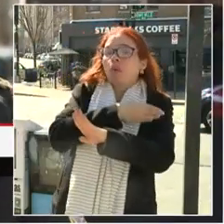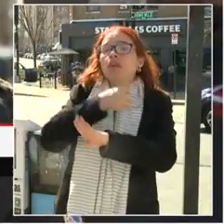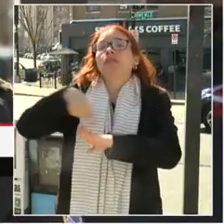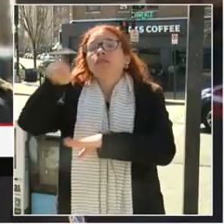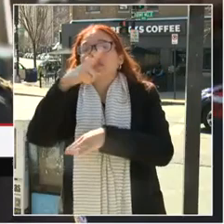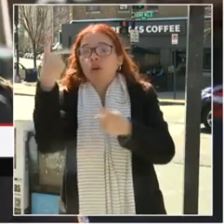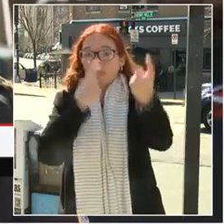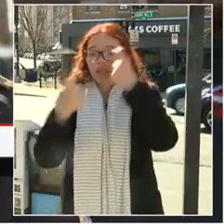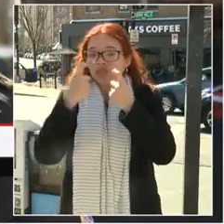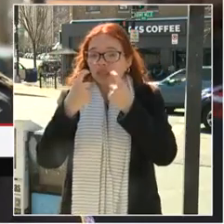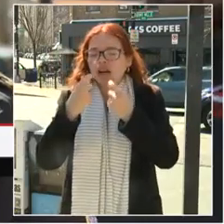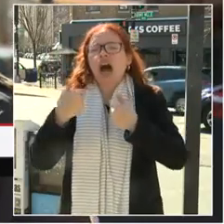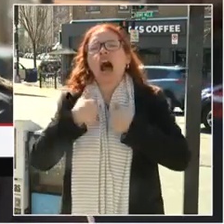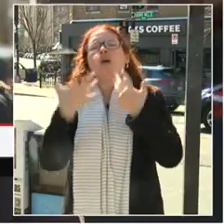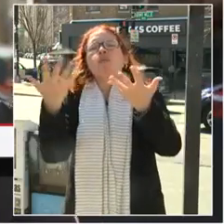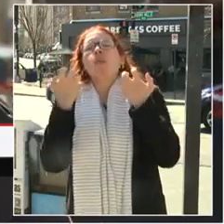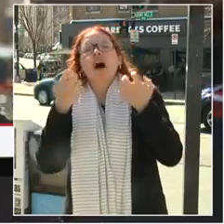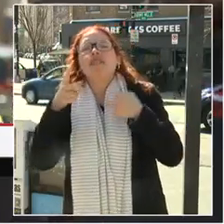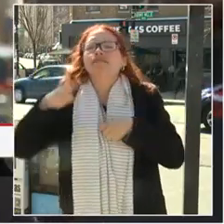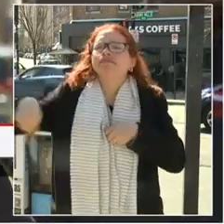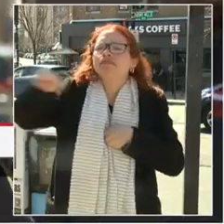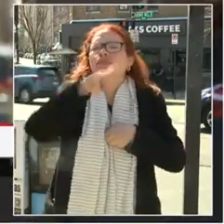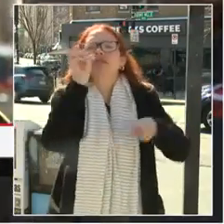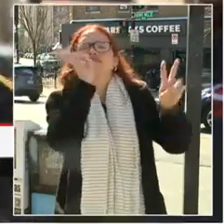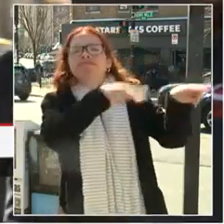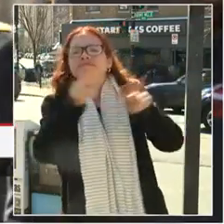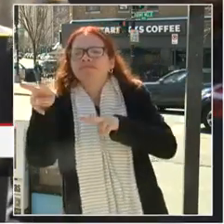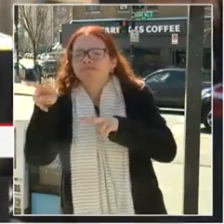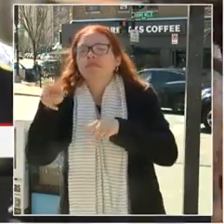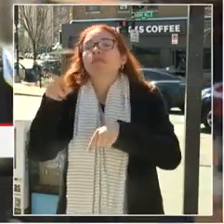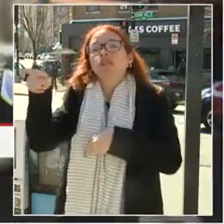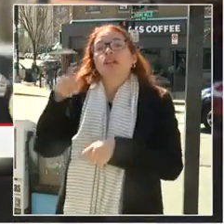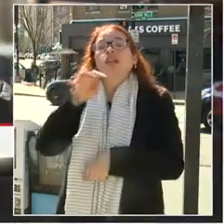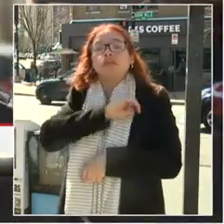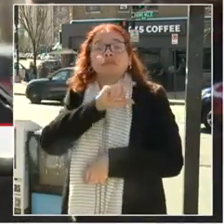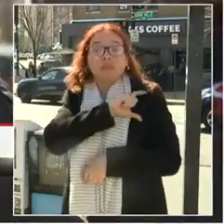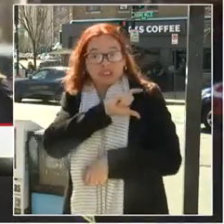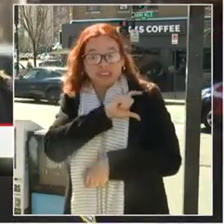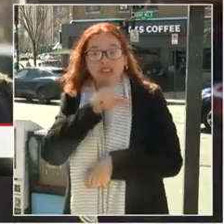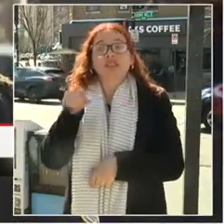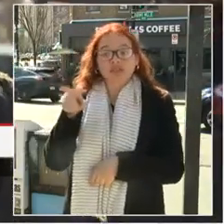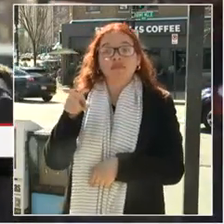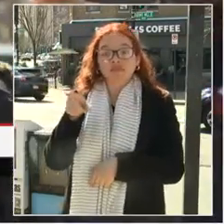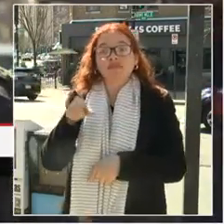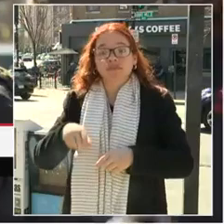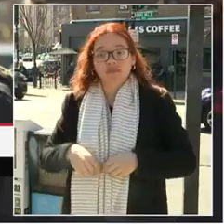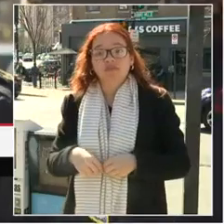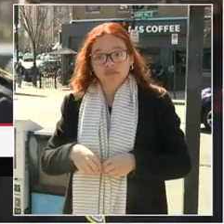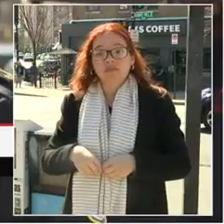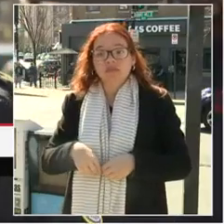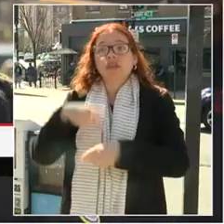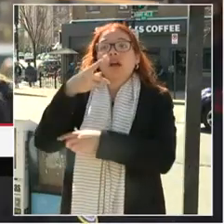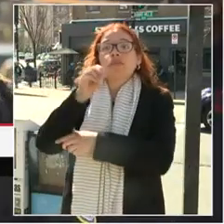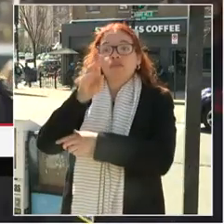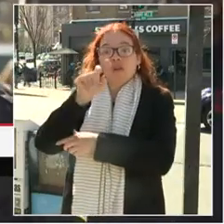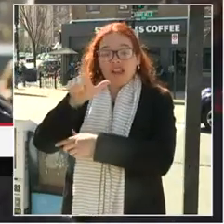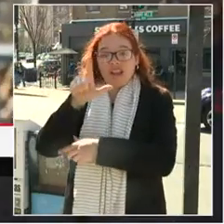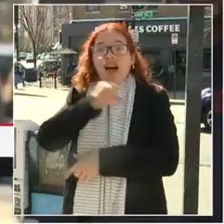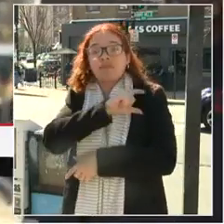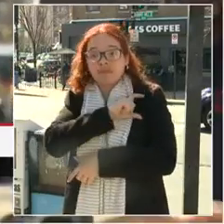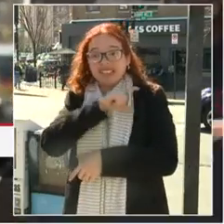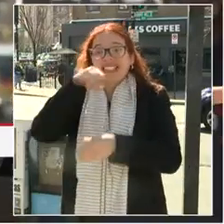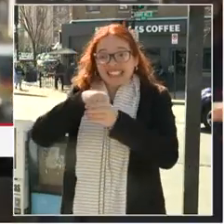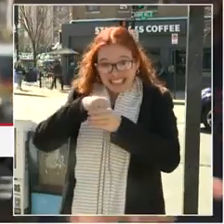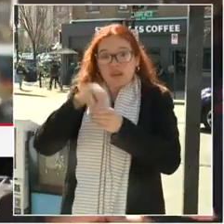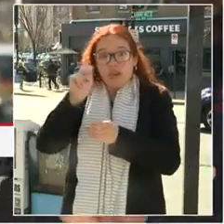here and look around here, I started my policing career as a patrol officer right here in Adams Morgan. I think I